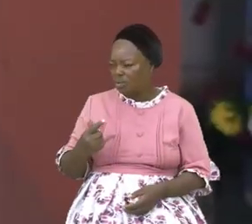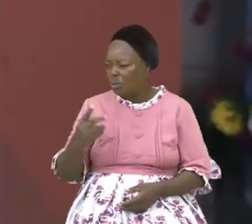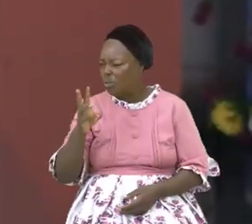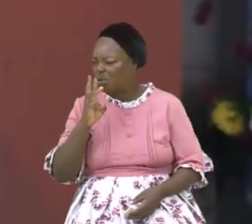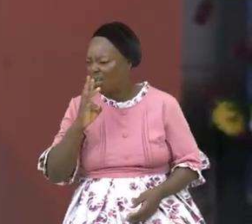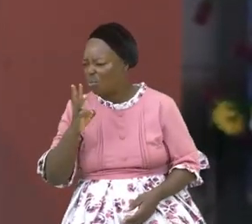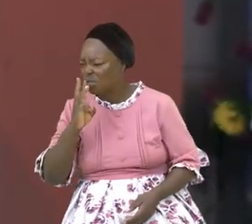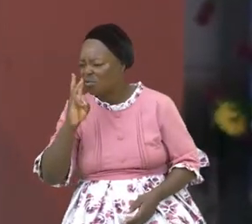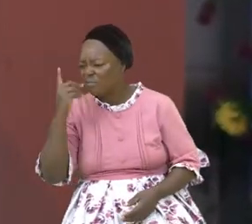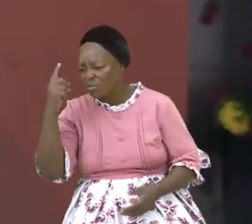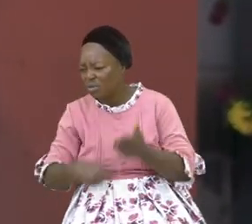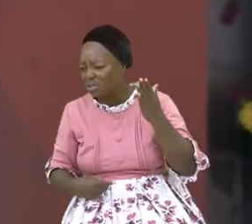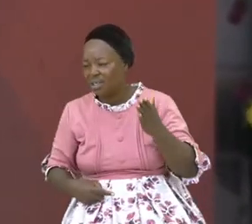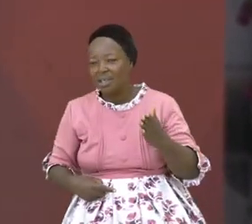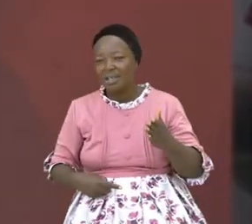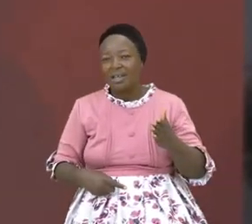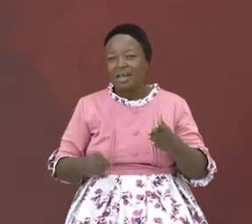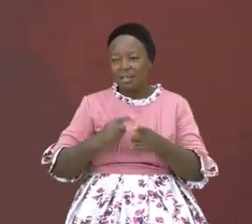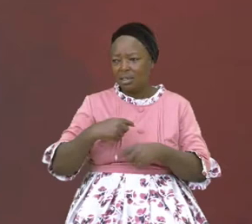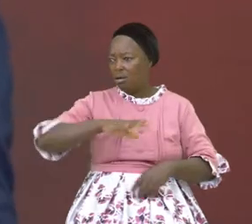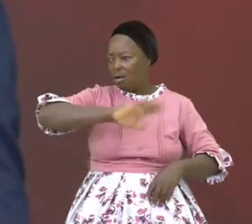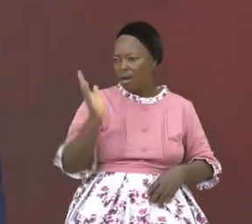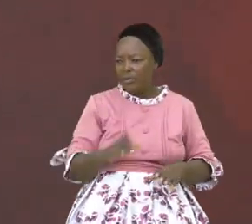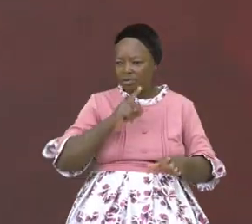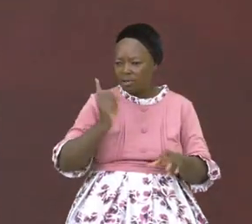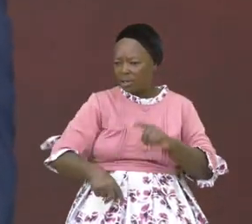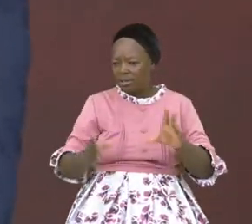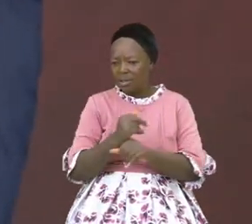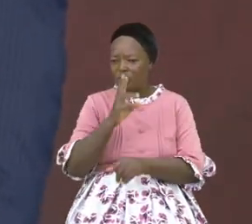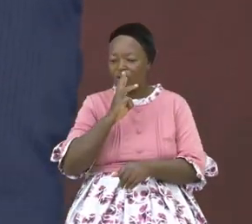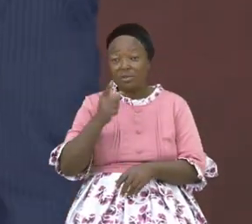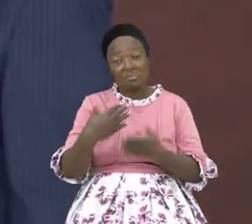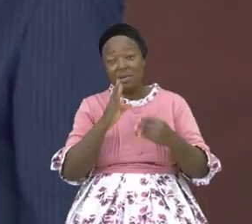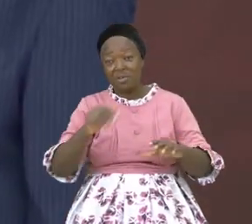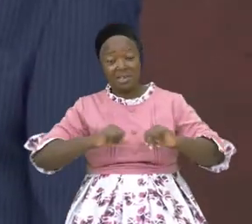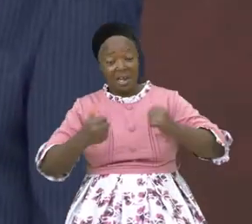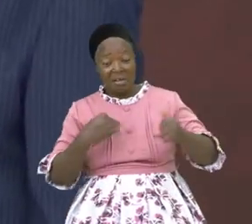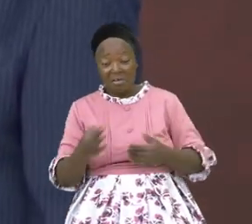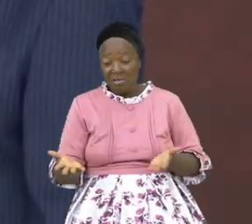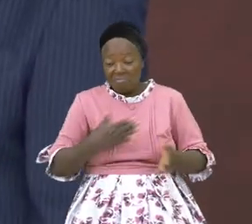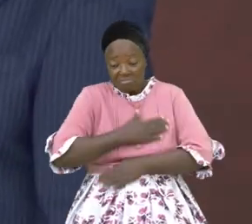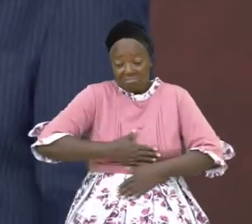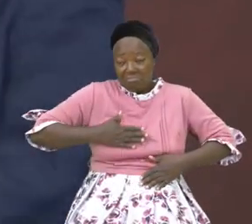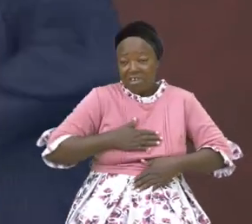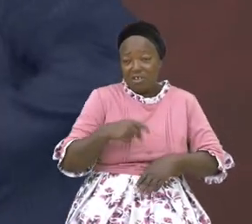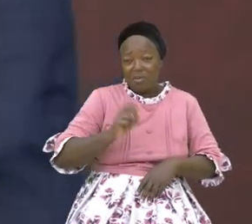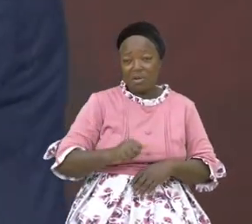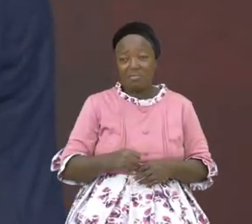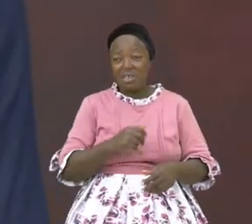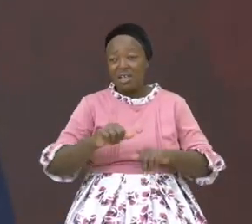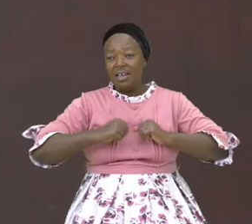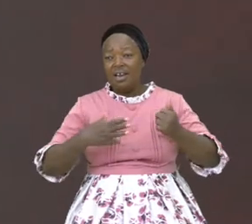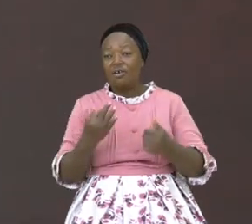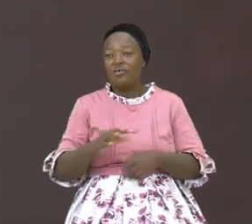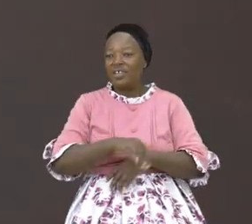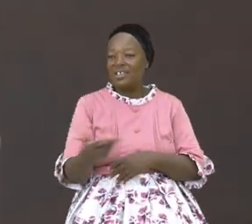Which water? Which kind of water? Never. You might be denied of luxury. You might be denied of conveniences.